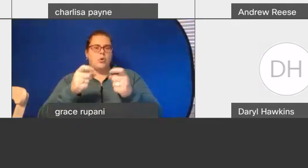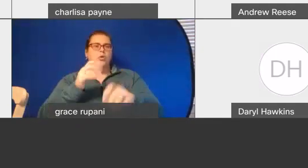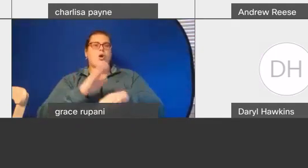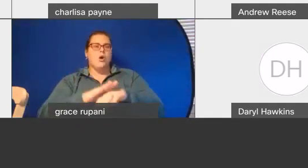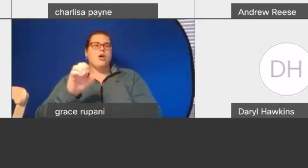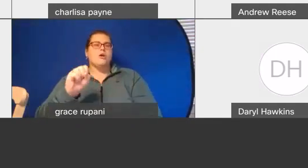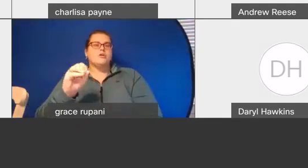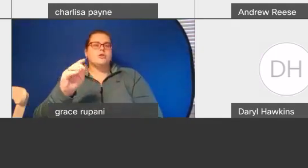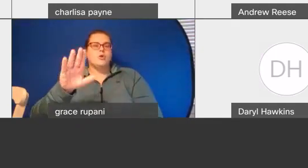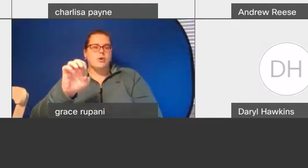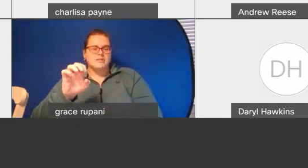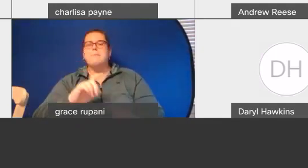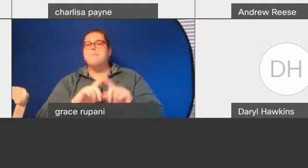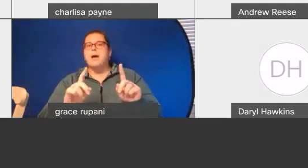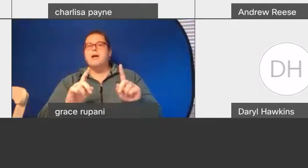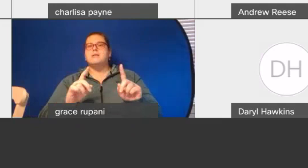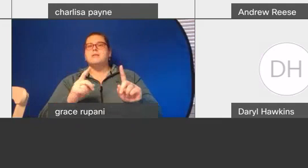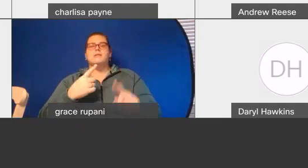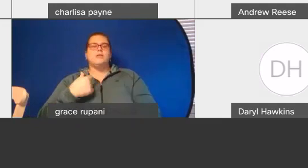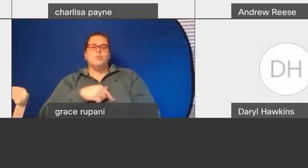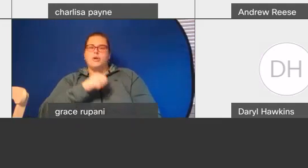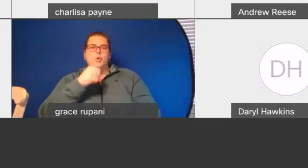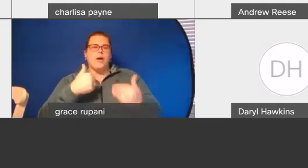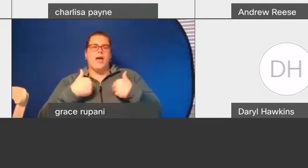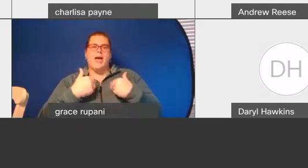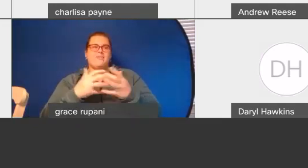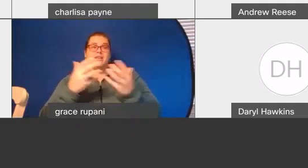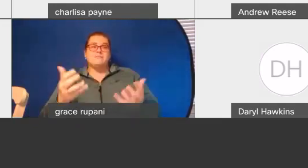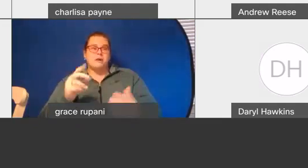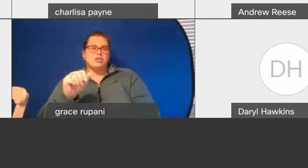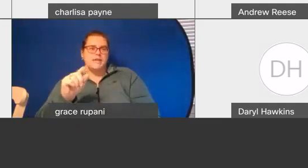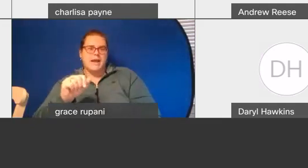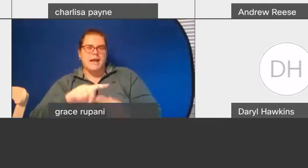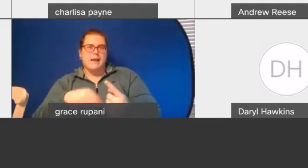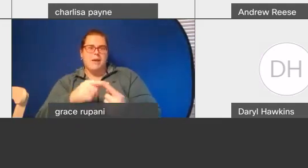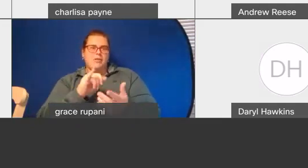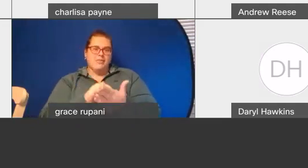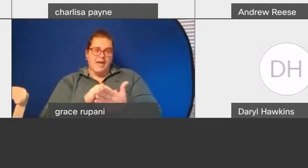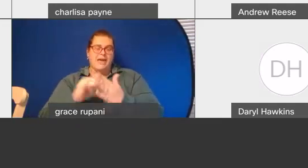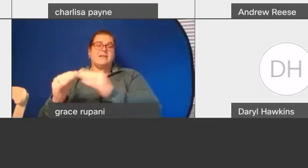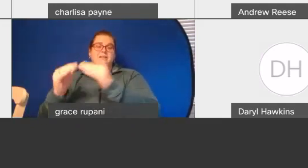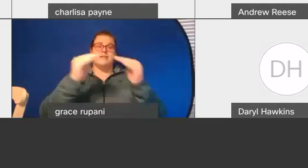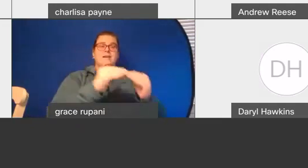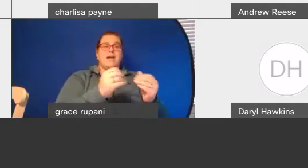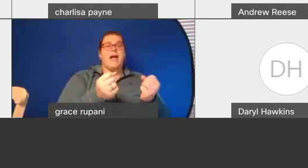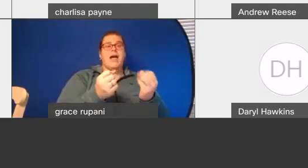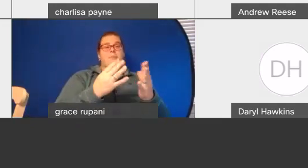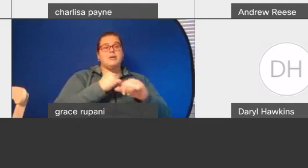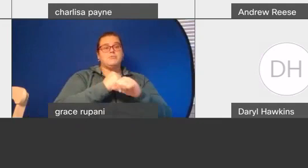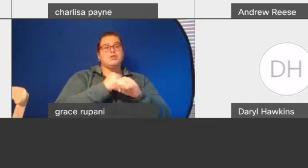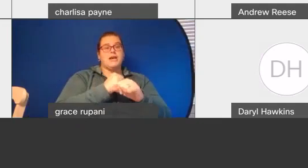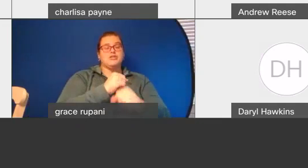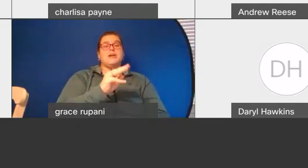is we don't have as much data on that as the amount of protection a mask provides you. And with